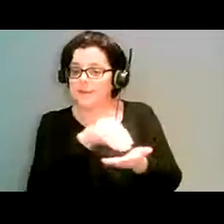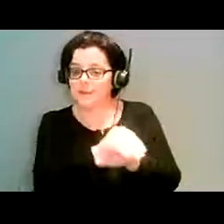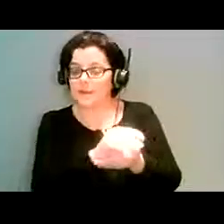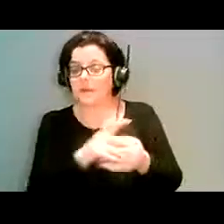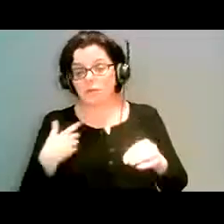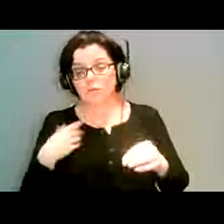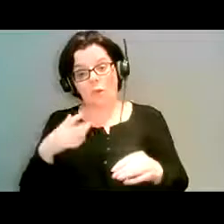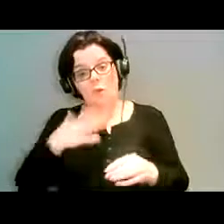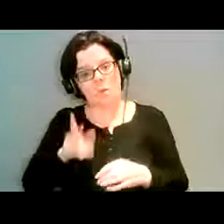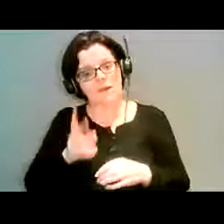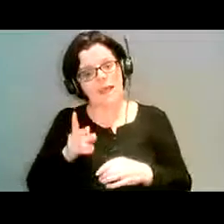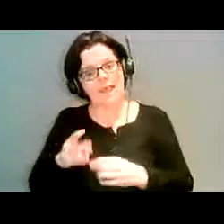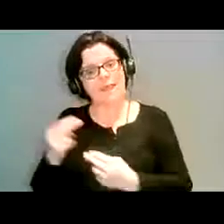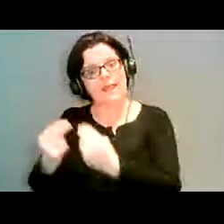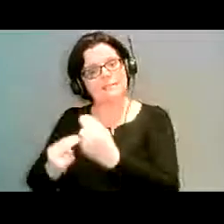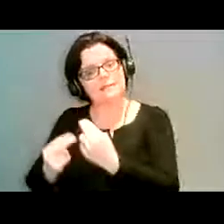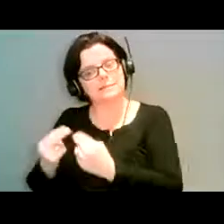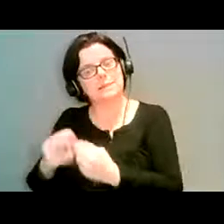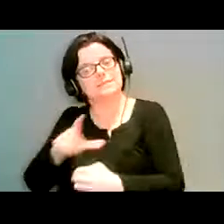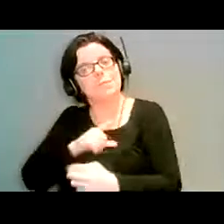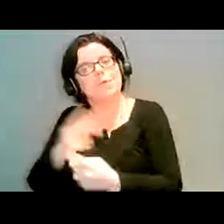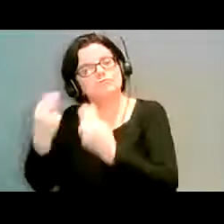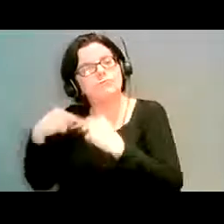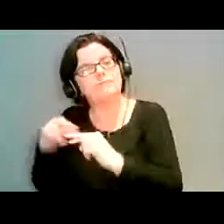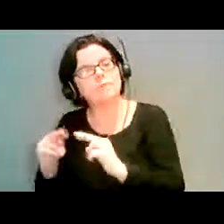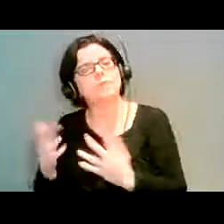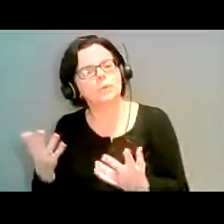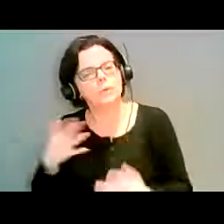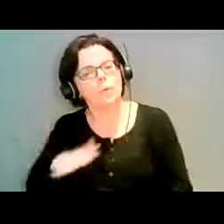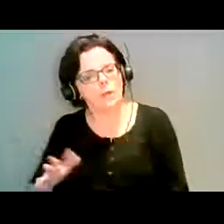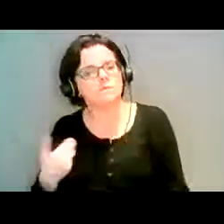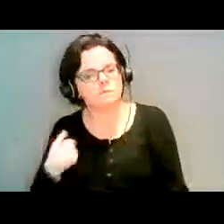another review.